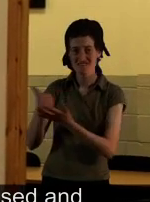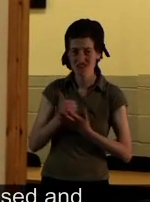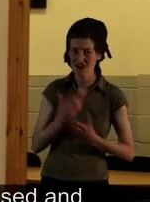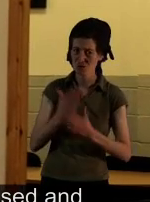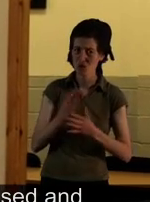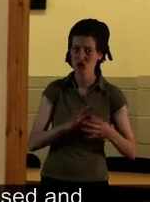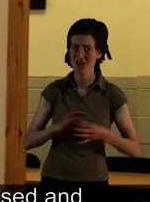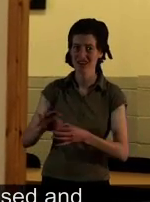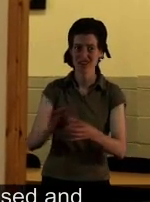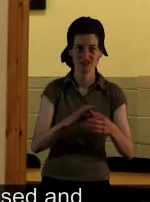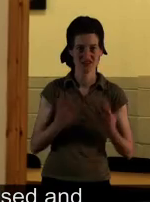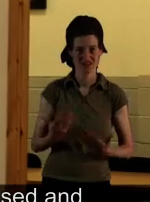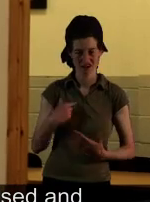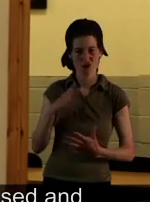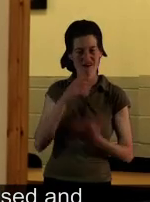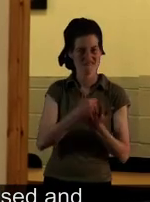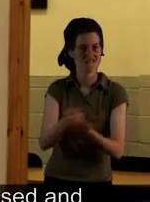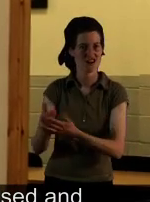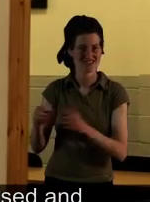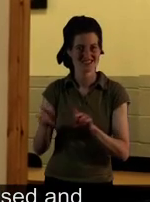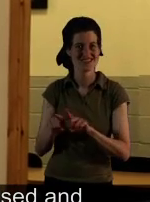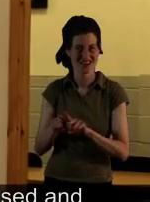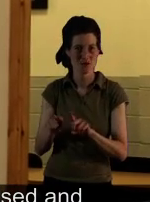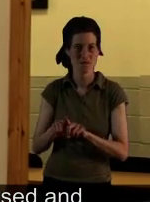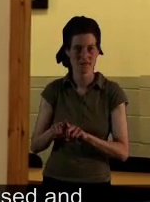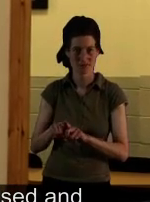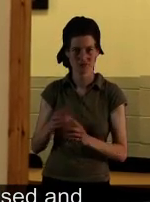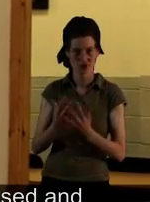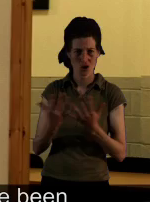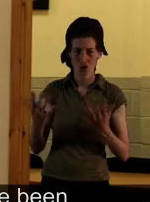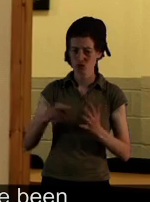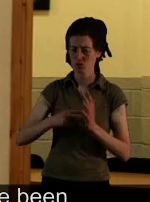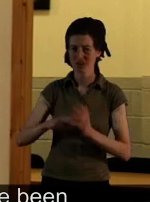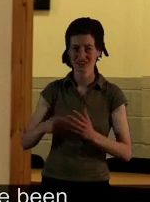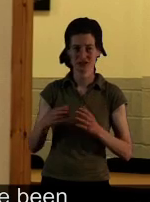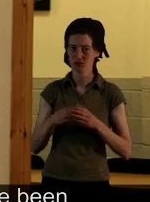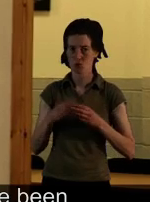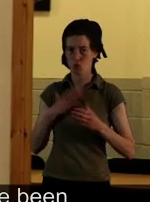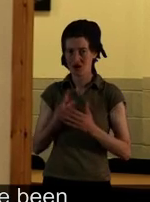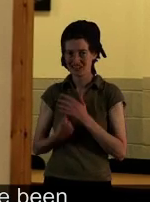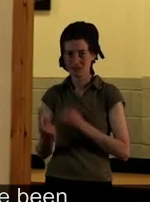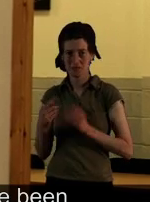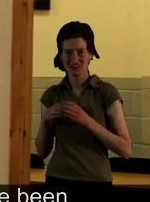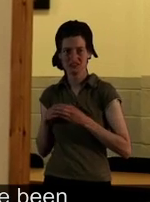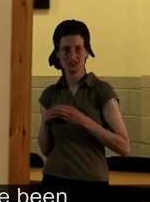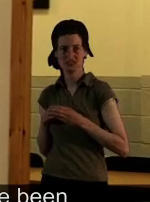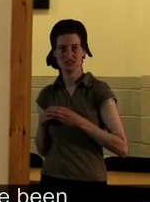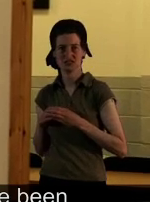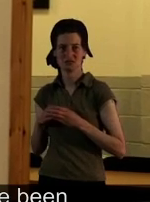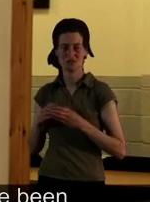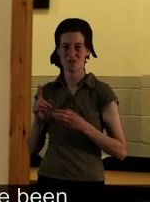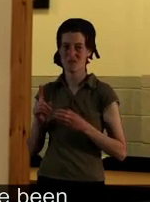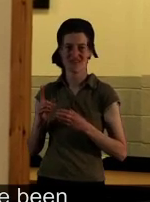advised and advisable for the past 3 or 4 years especially. Lots of organisations have